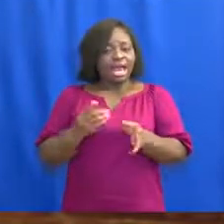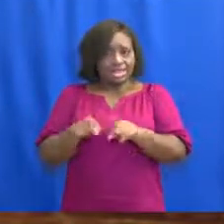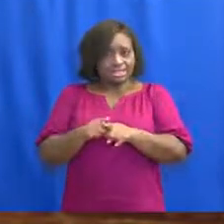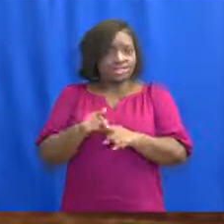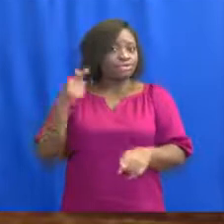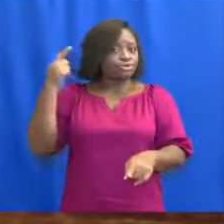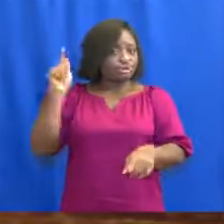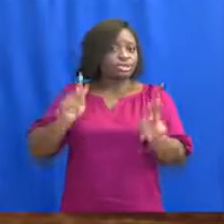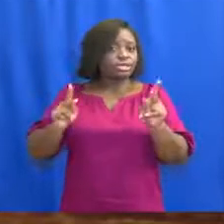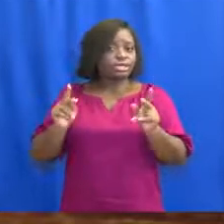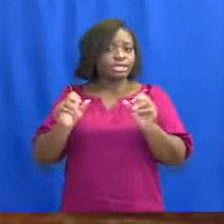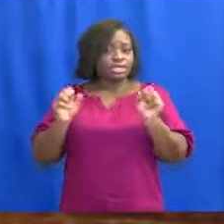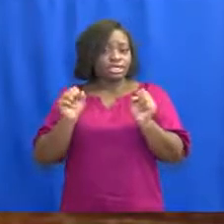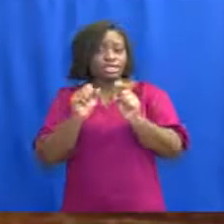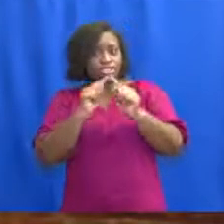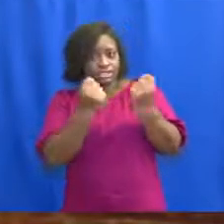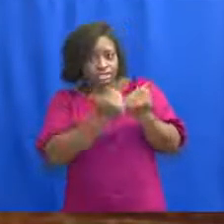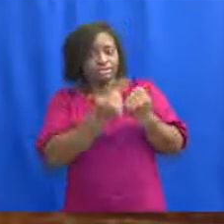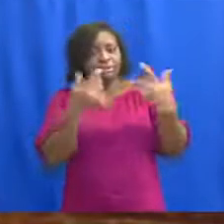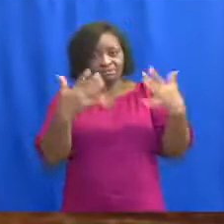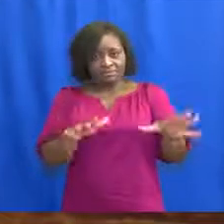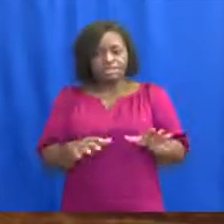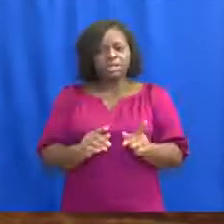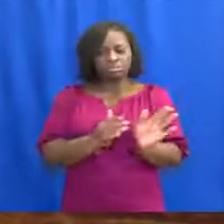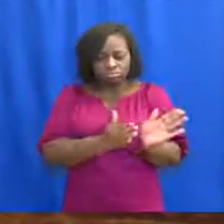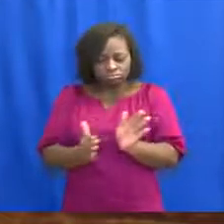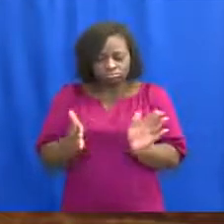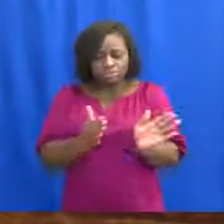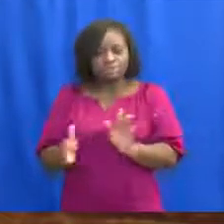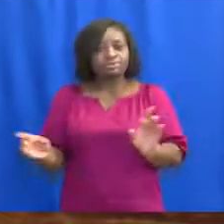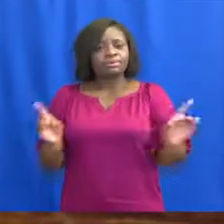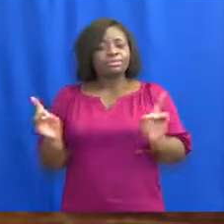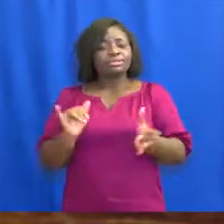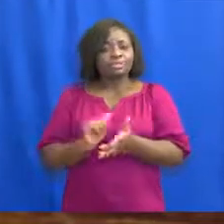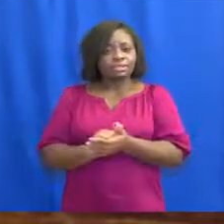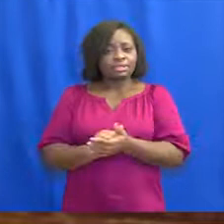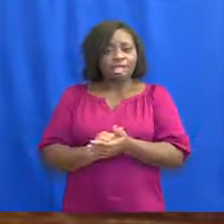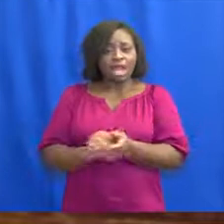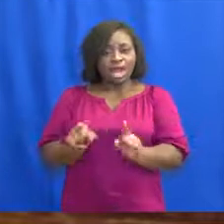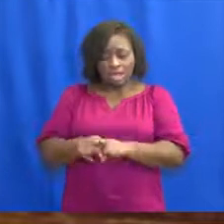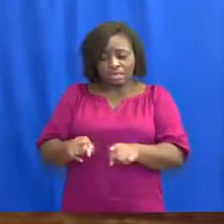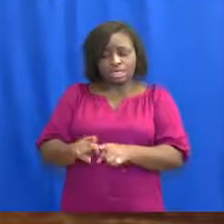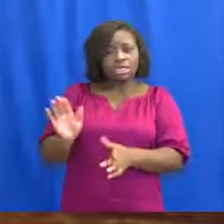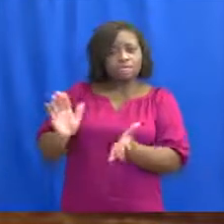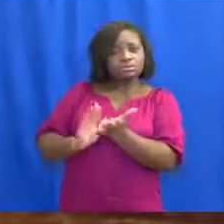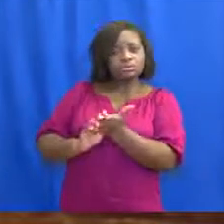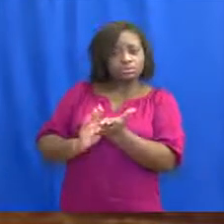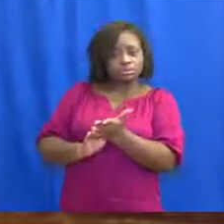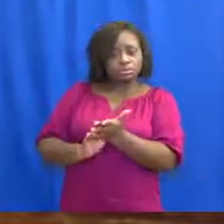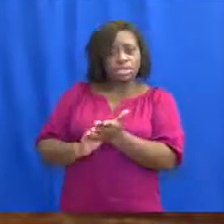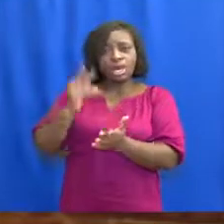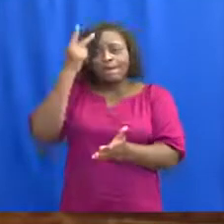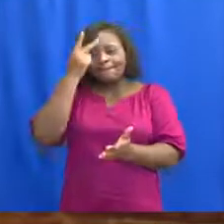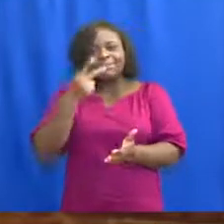aye. Then she say, yeah, and they say, Emra when we school no. I will